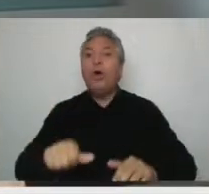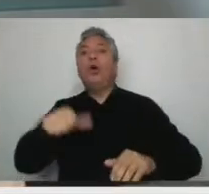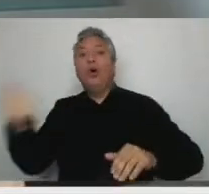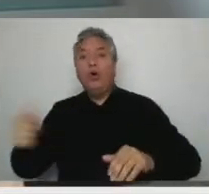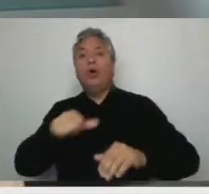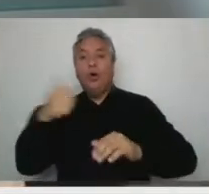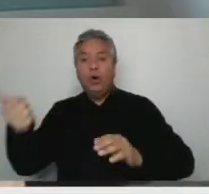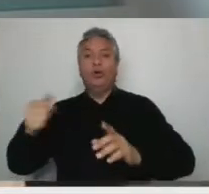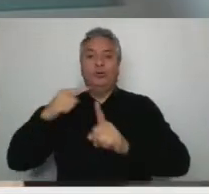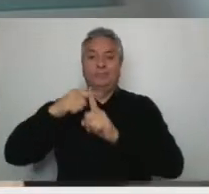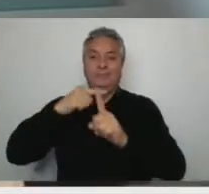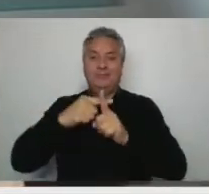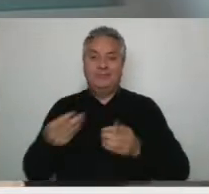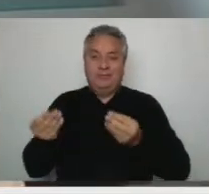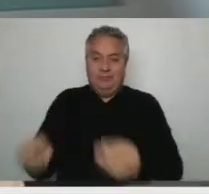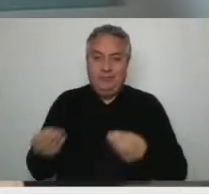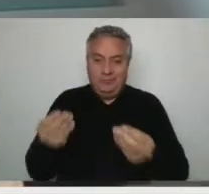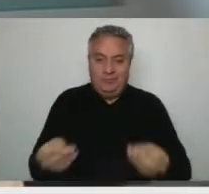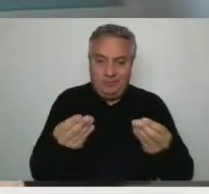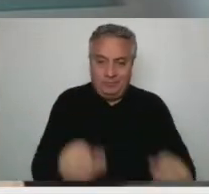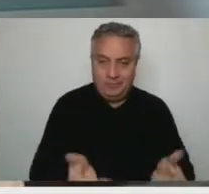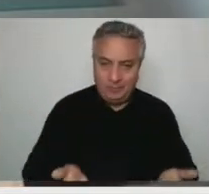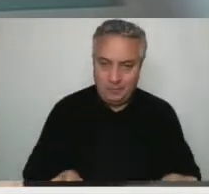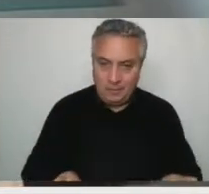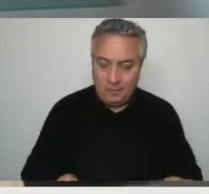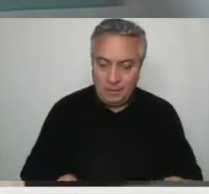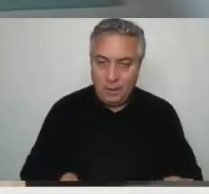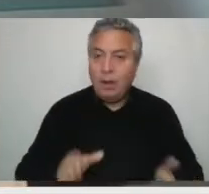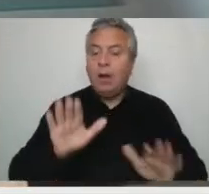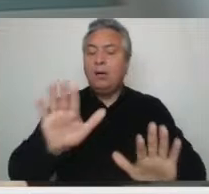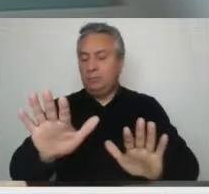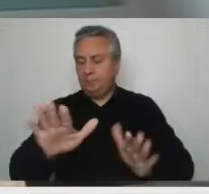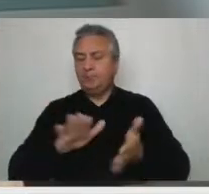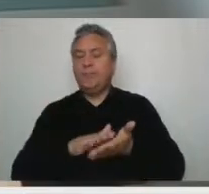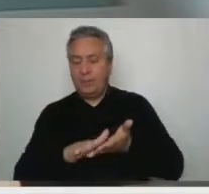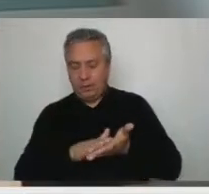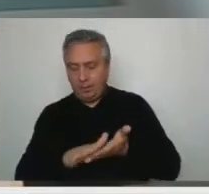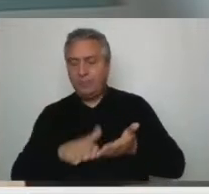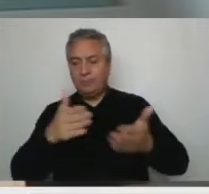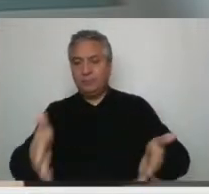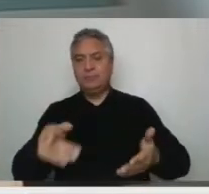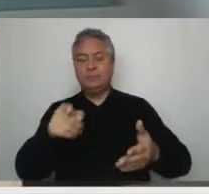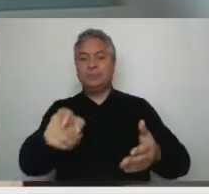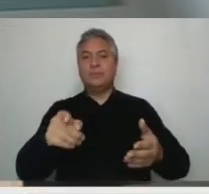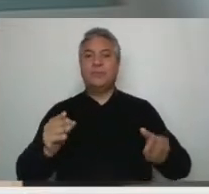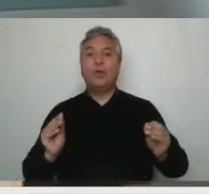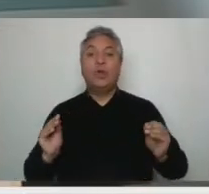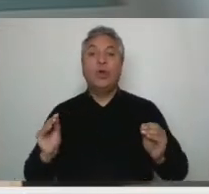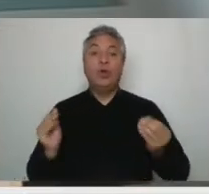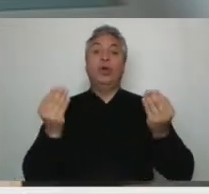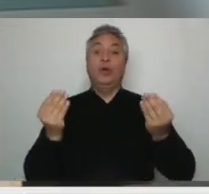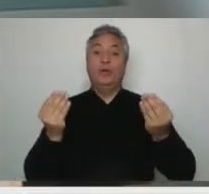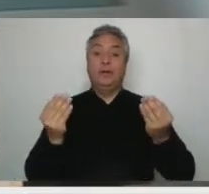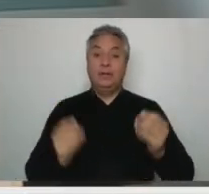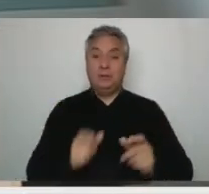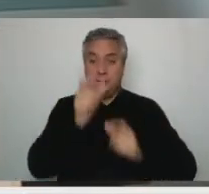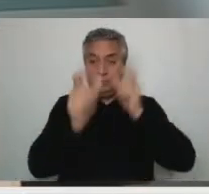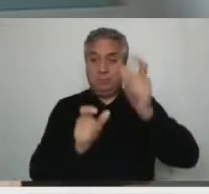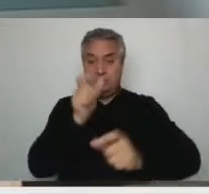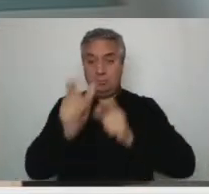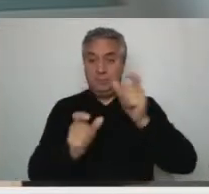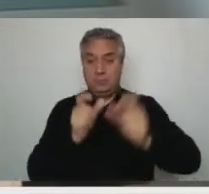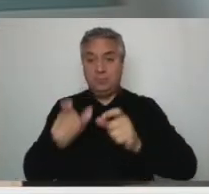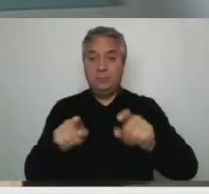you look at young people in prison, the majority have diagnosed